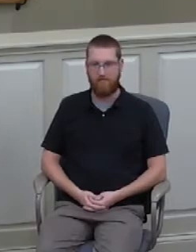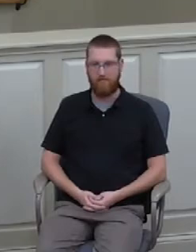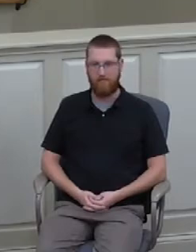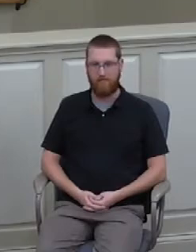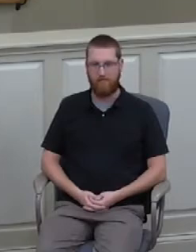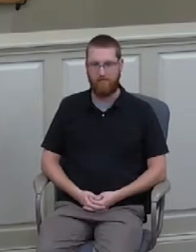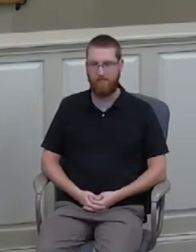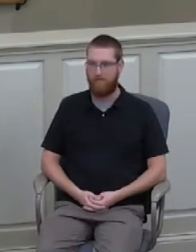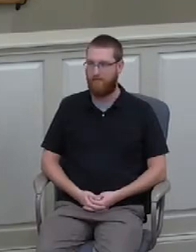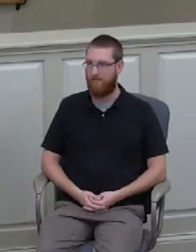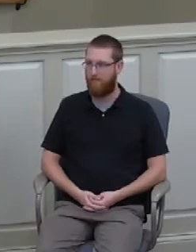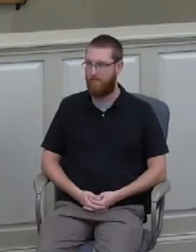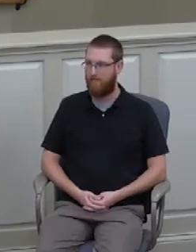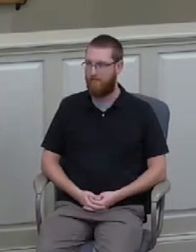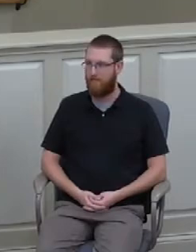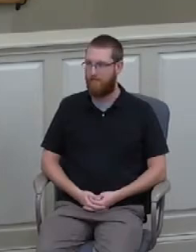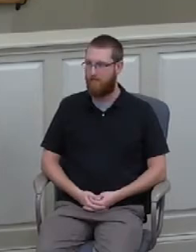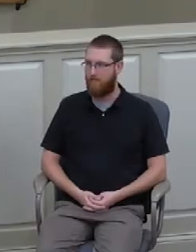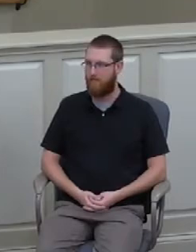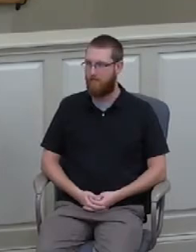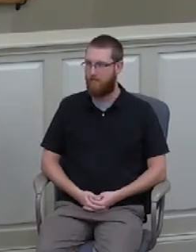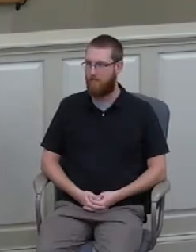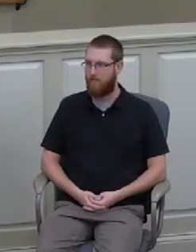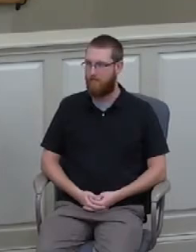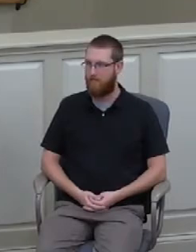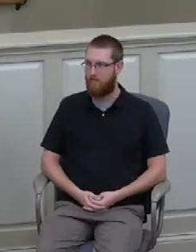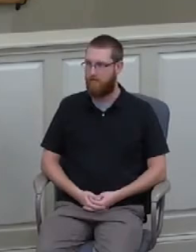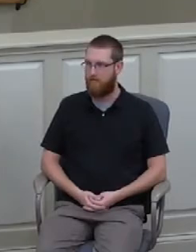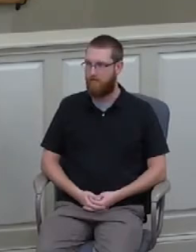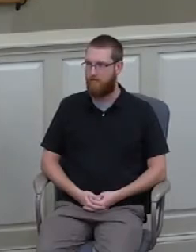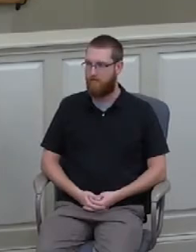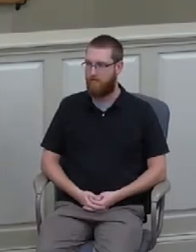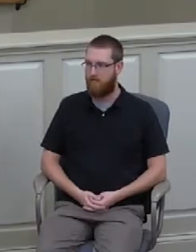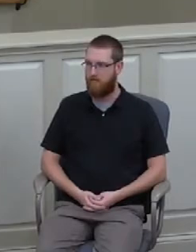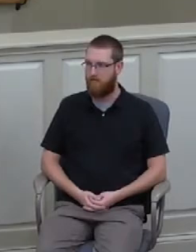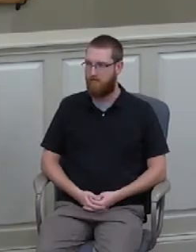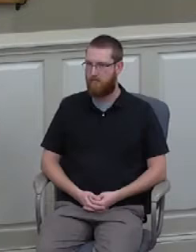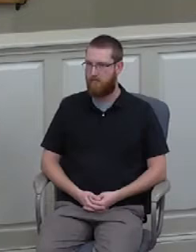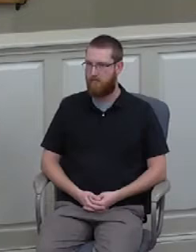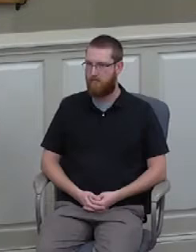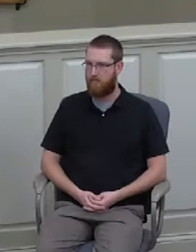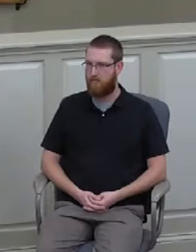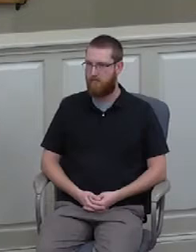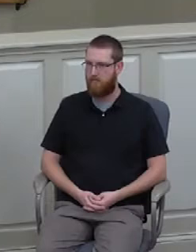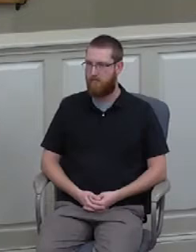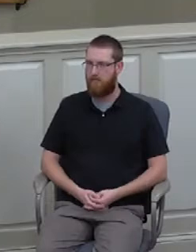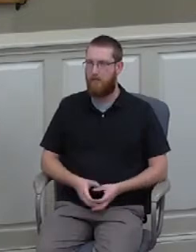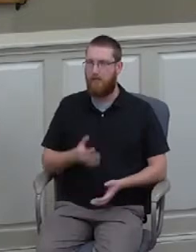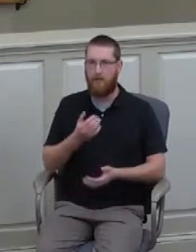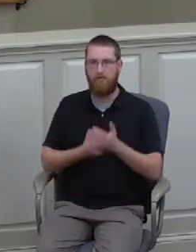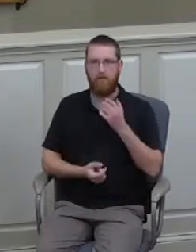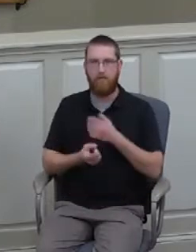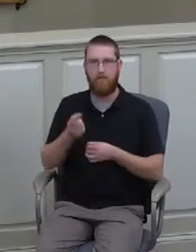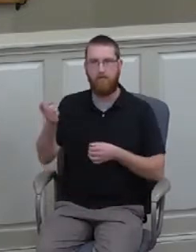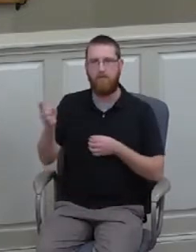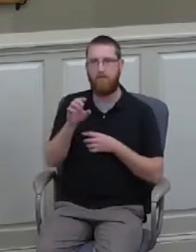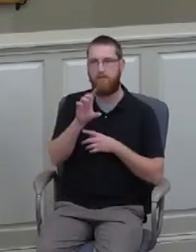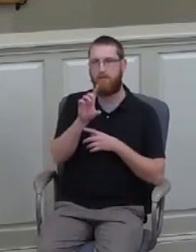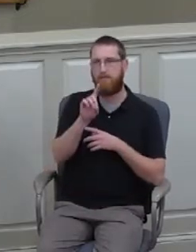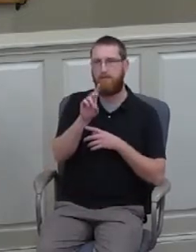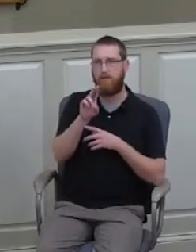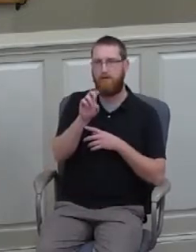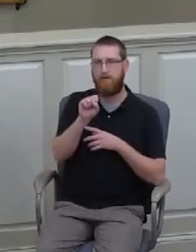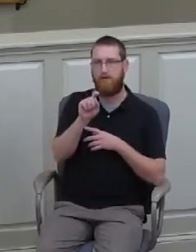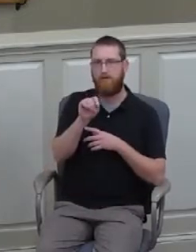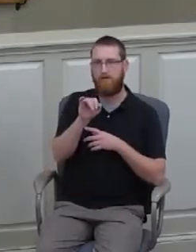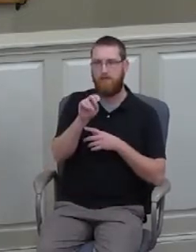too. Is that all right? Huh? I invited some business owners, Oh, too. good. I'll let you recognize them. Everyone, this is Dustin Duvall, who's the Executive